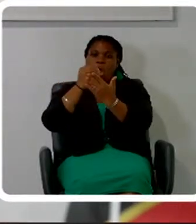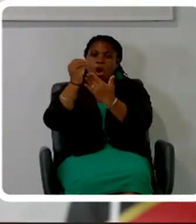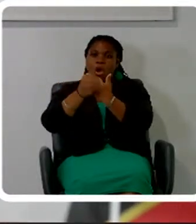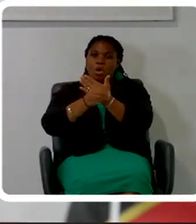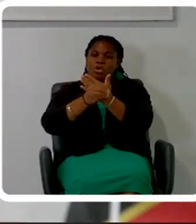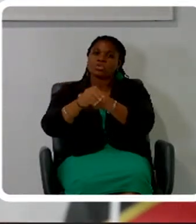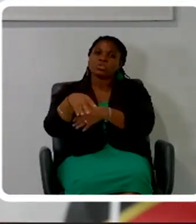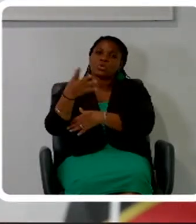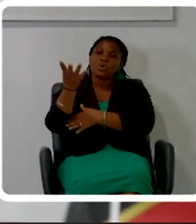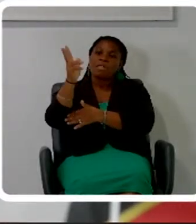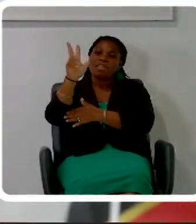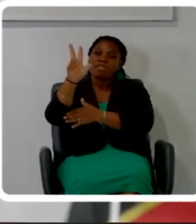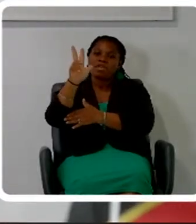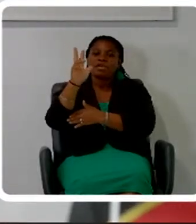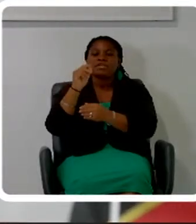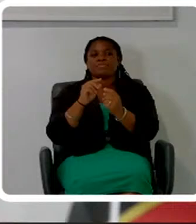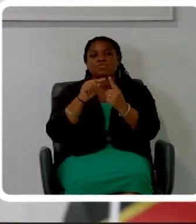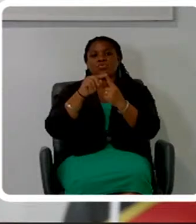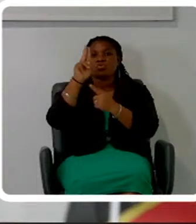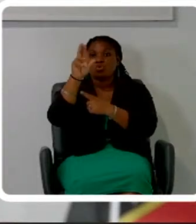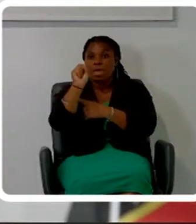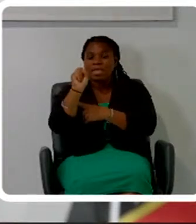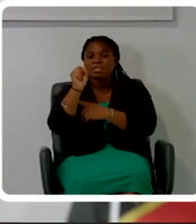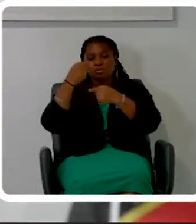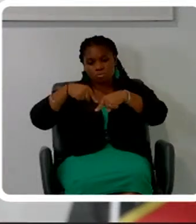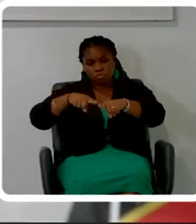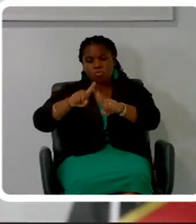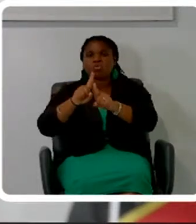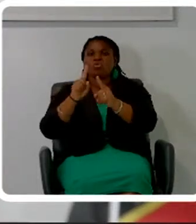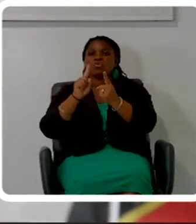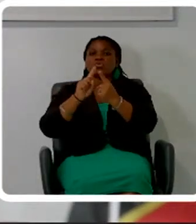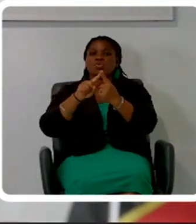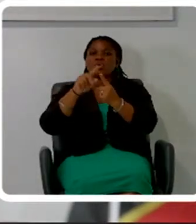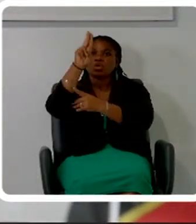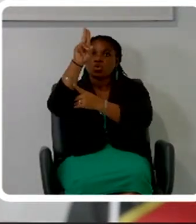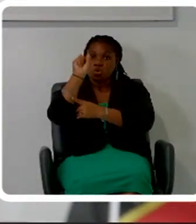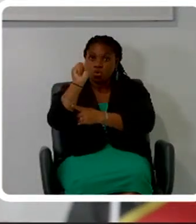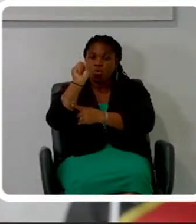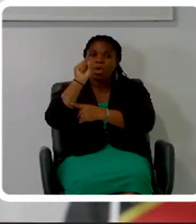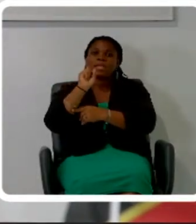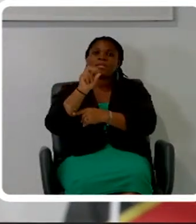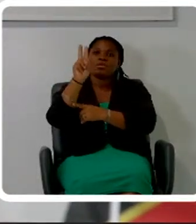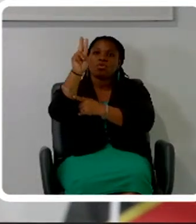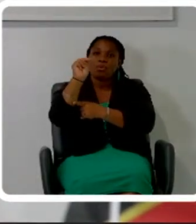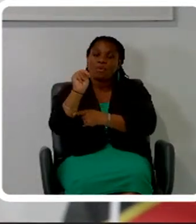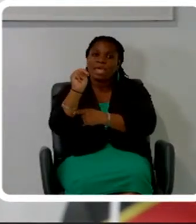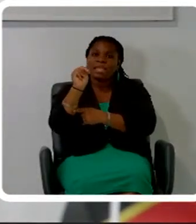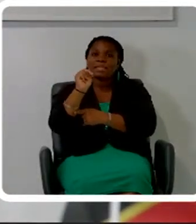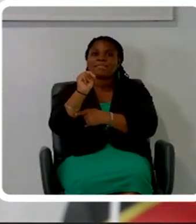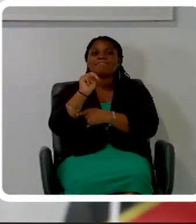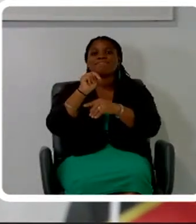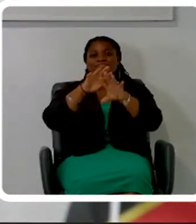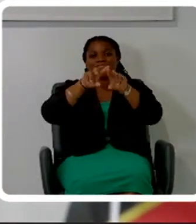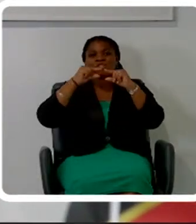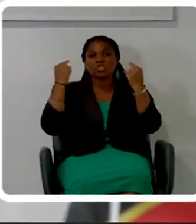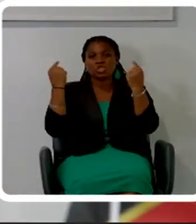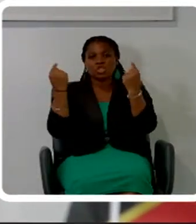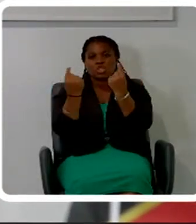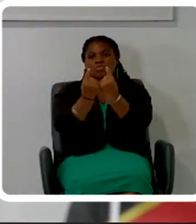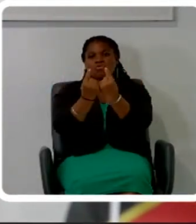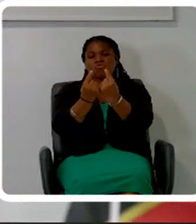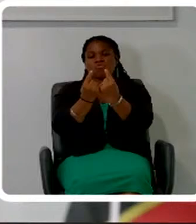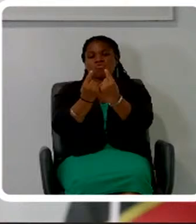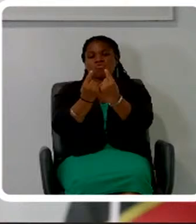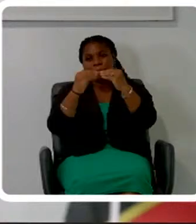to attend the United Nations General Assembly. As you know, this meeting of the